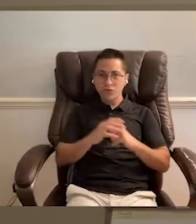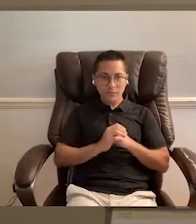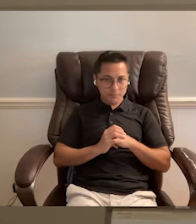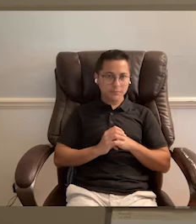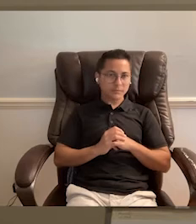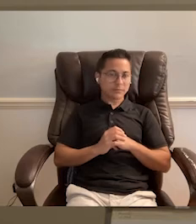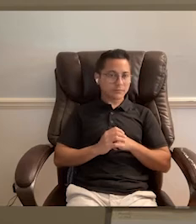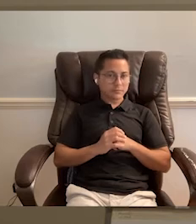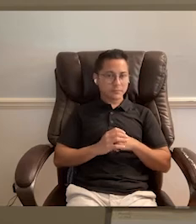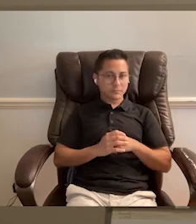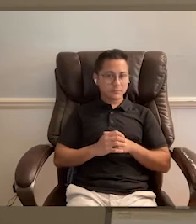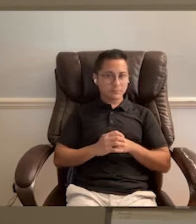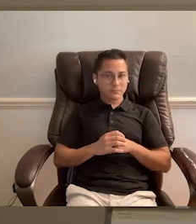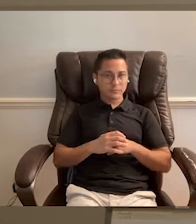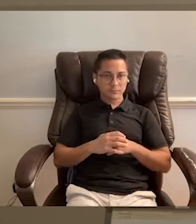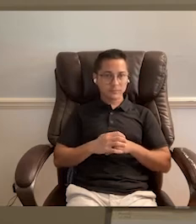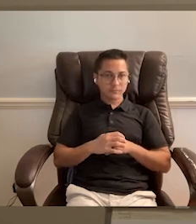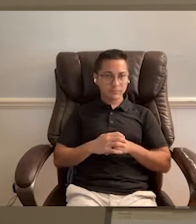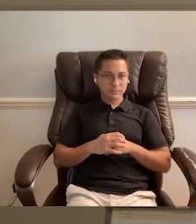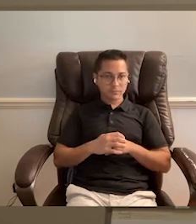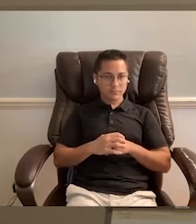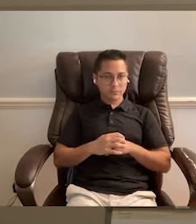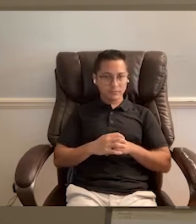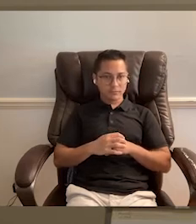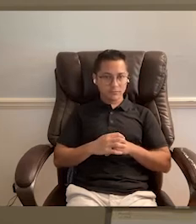they came to us and they approached me and said, how can we make this hands-free?